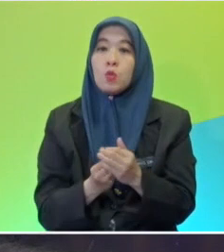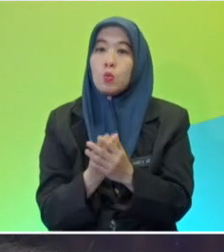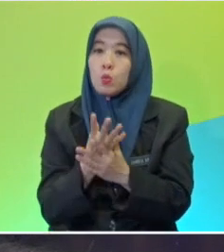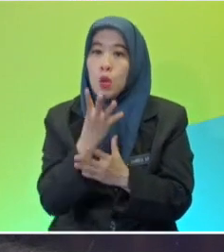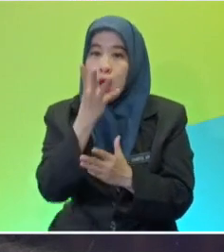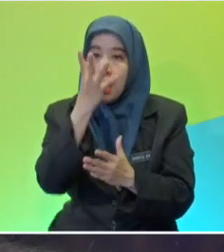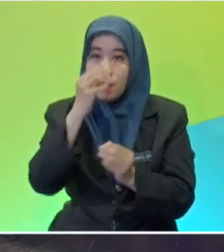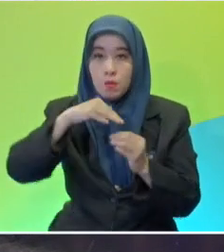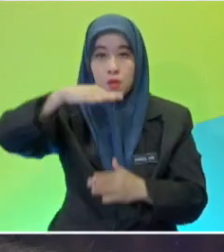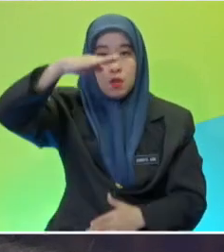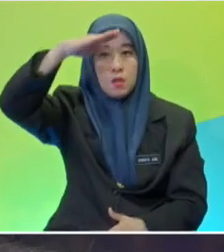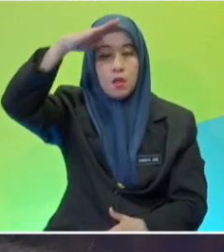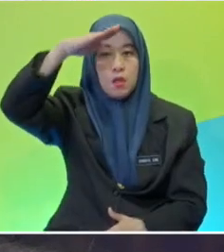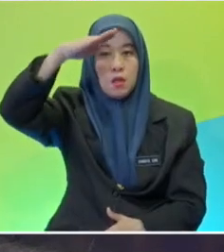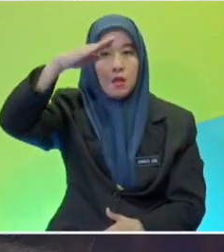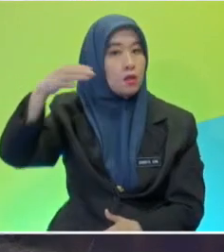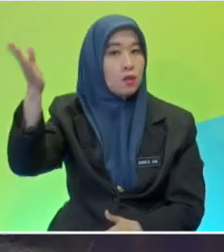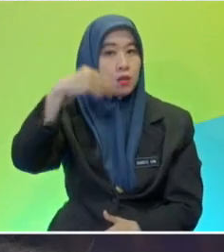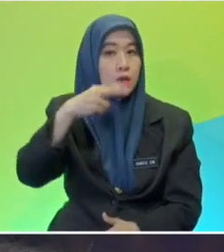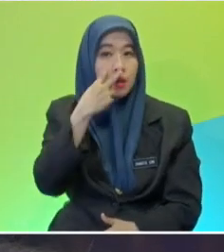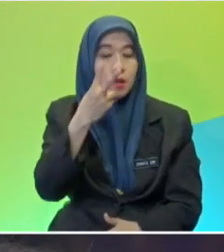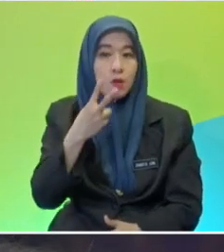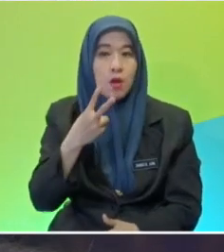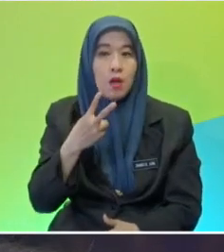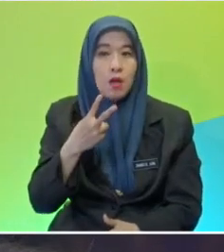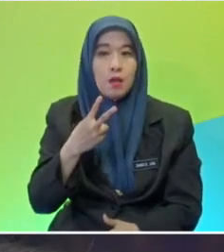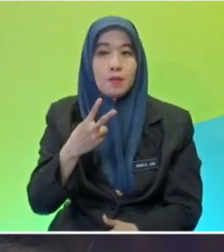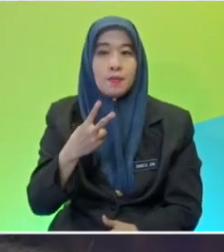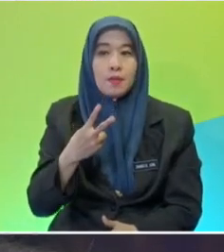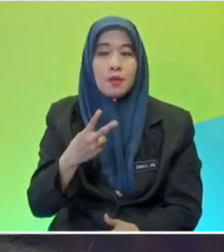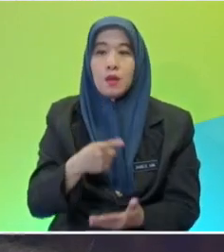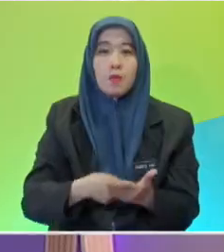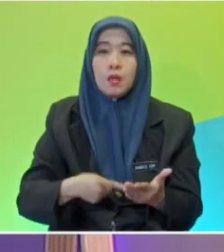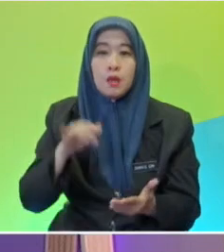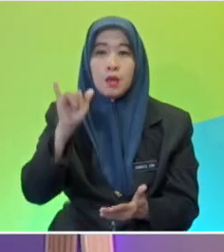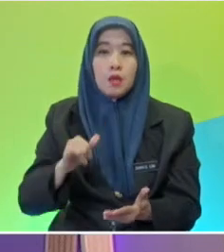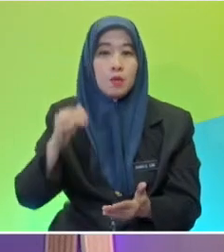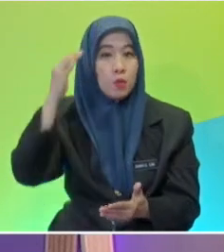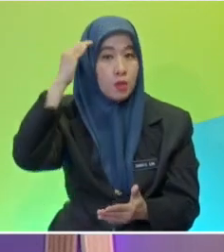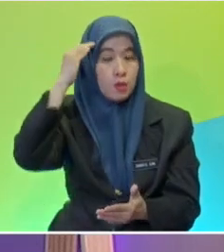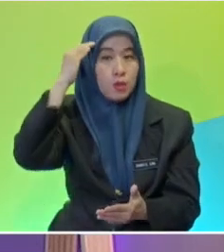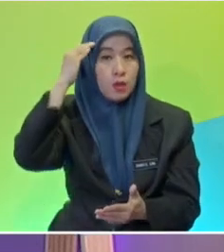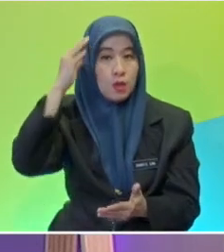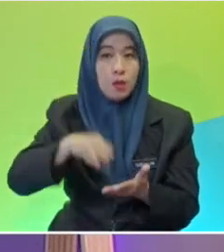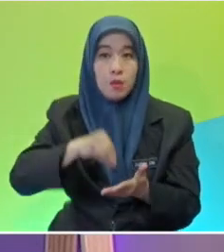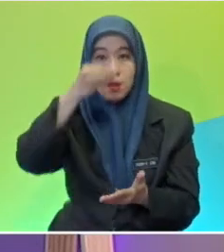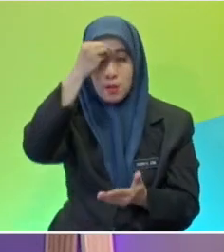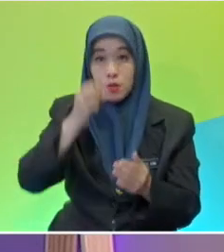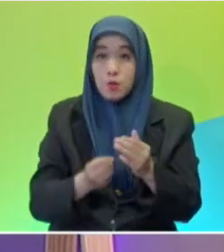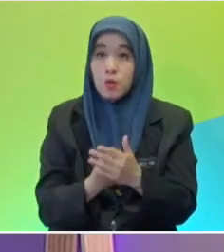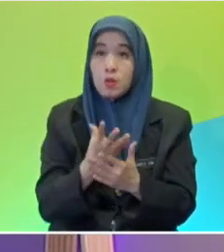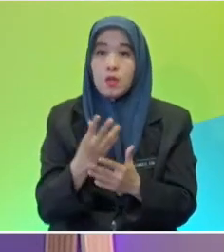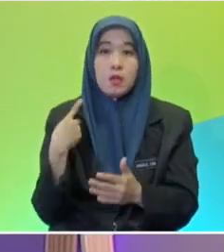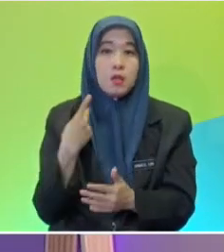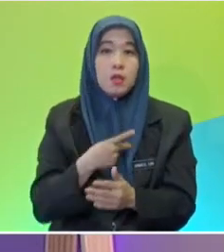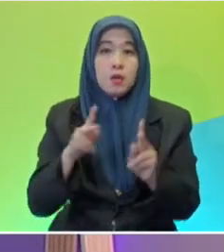all right. Yes, so let us have a look what are the growth of plants we know. Okay. So our lesson today is growth of plants. We are going to